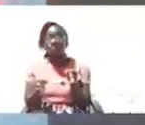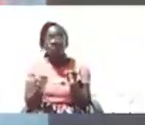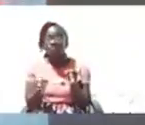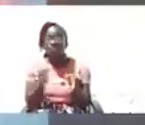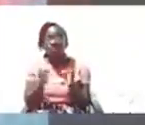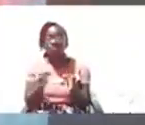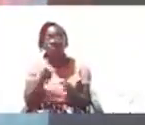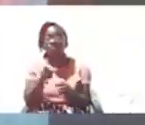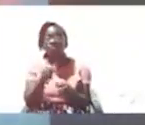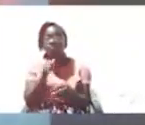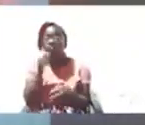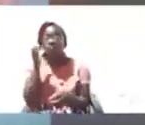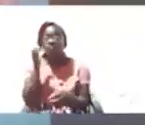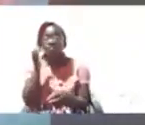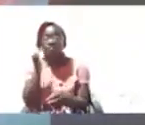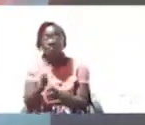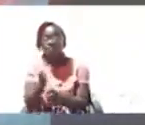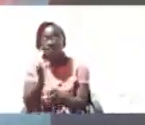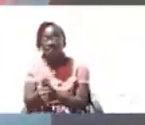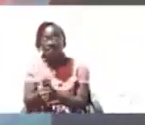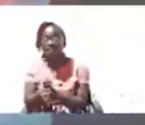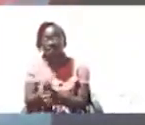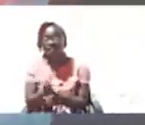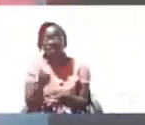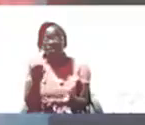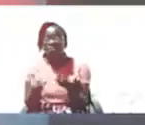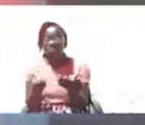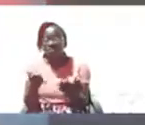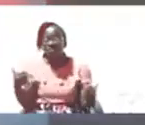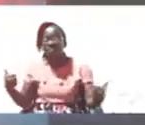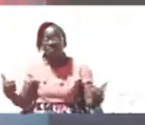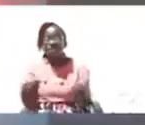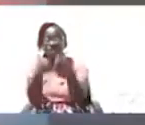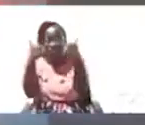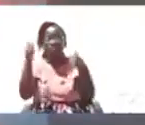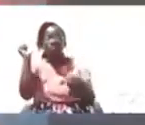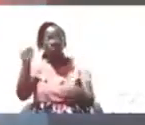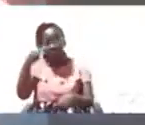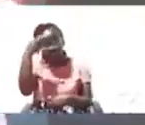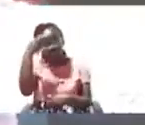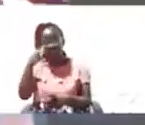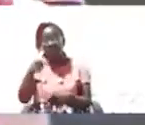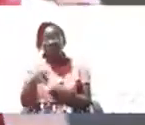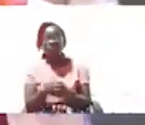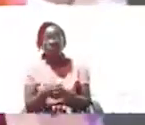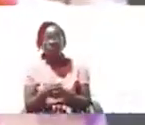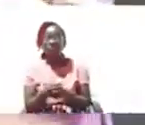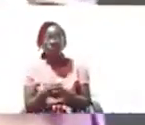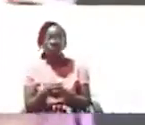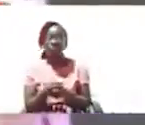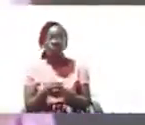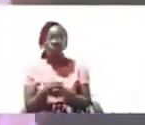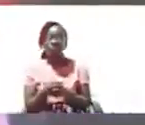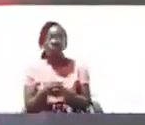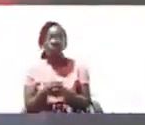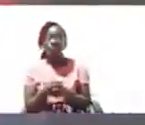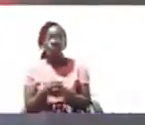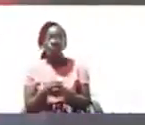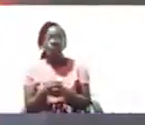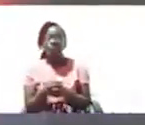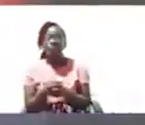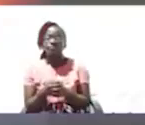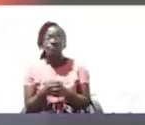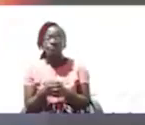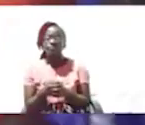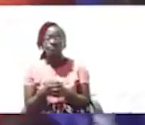somebody dies like that, the people who carry him, because of the drugs and other substances they've consumed, if you are not careful, they'll harm you.